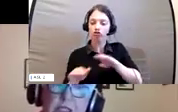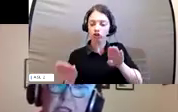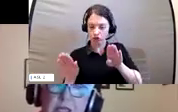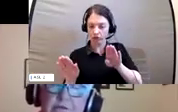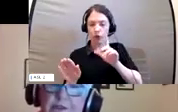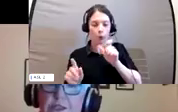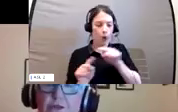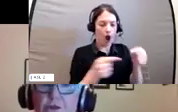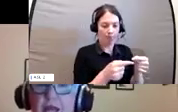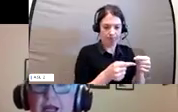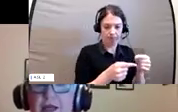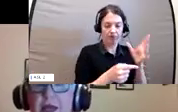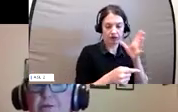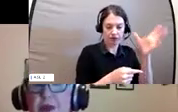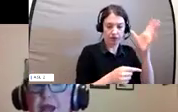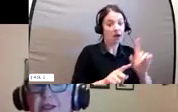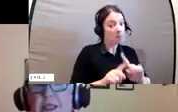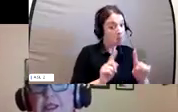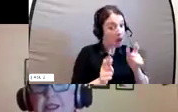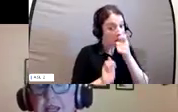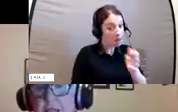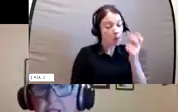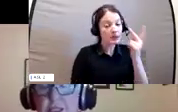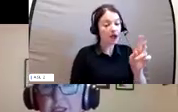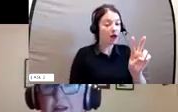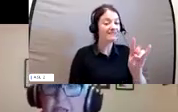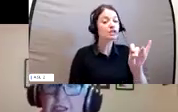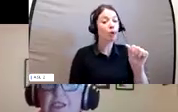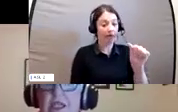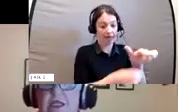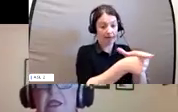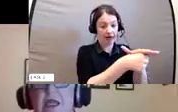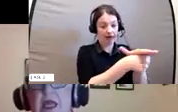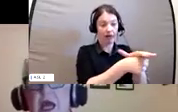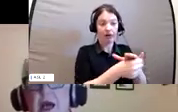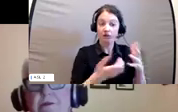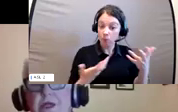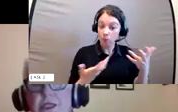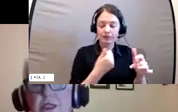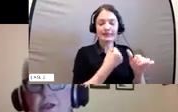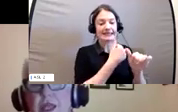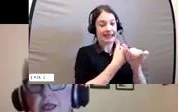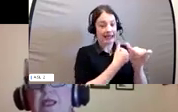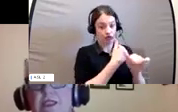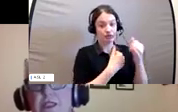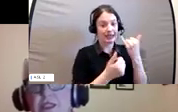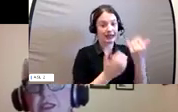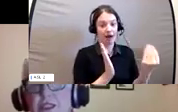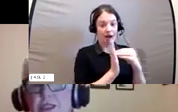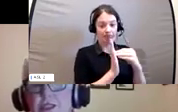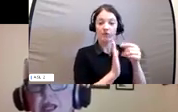interesting discussion in Victoria about the dangers of legislation